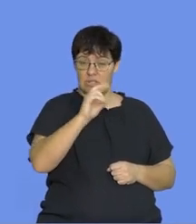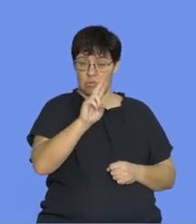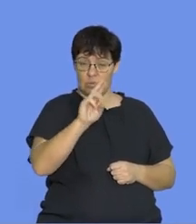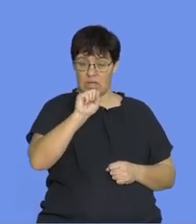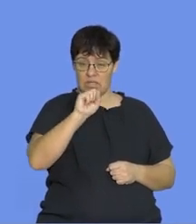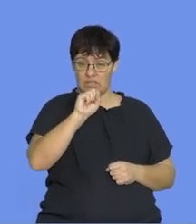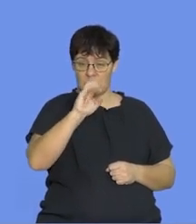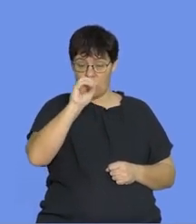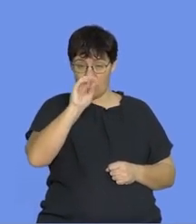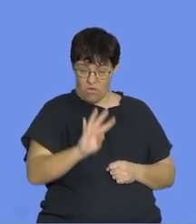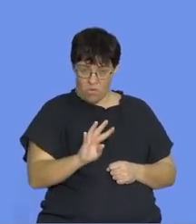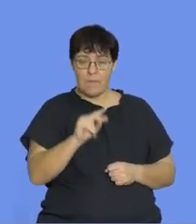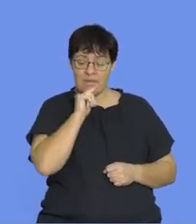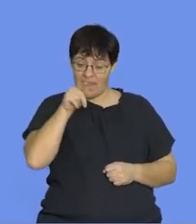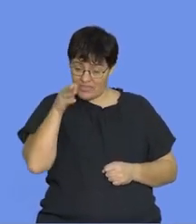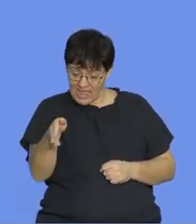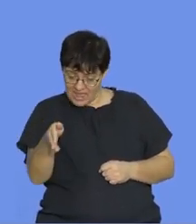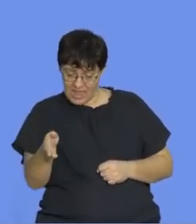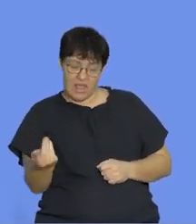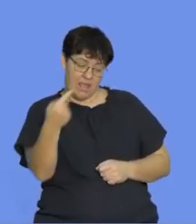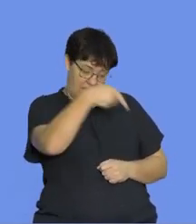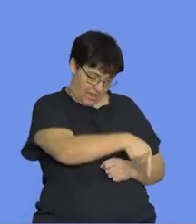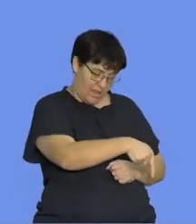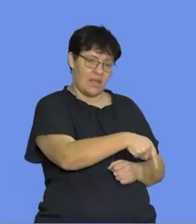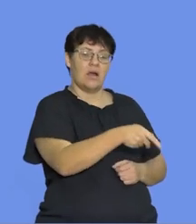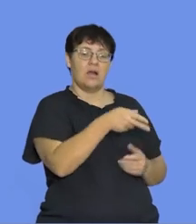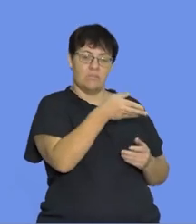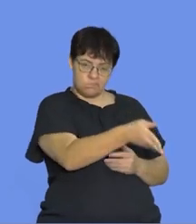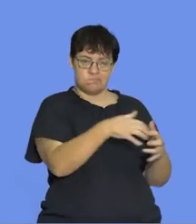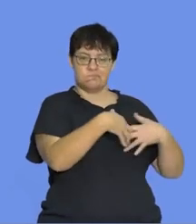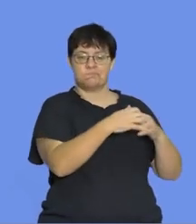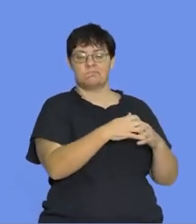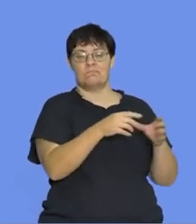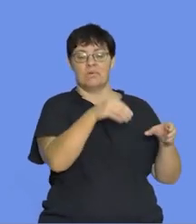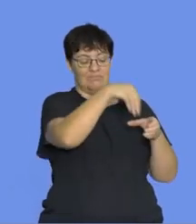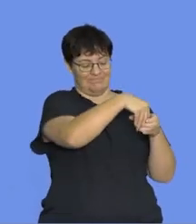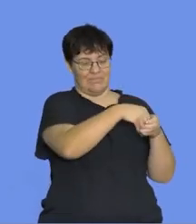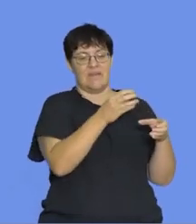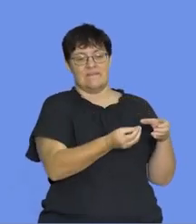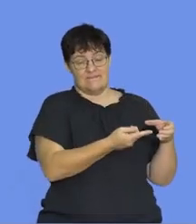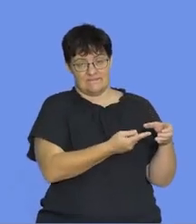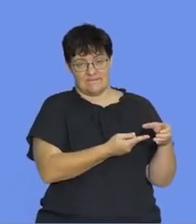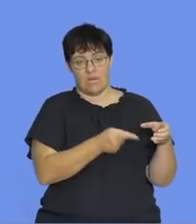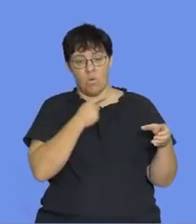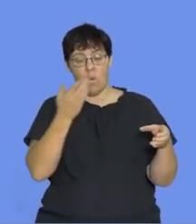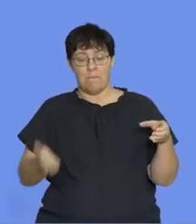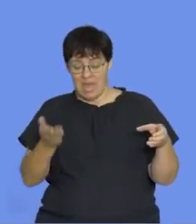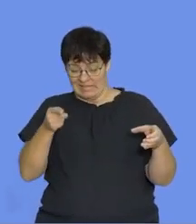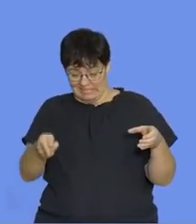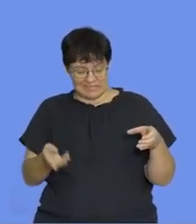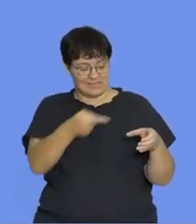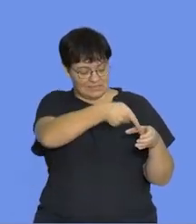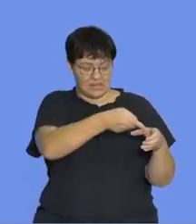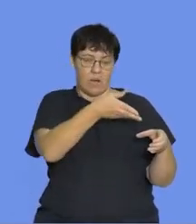same ratio in terms of mass, or the number of atoms, per sample, right?